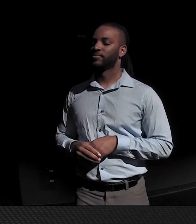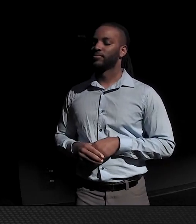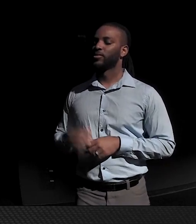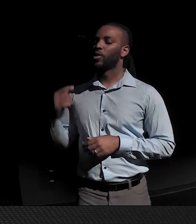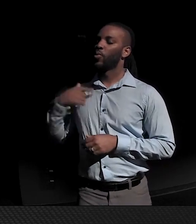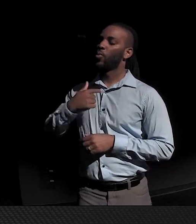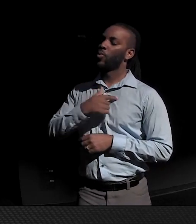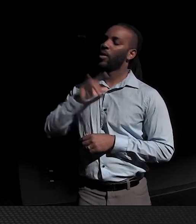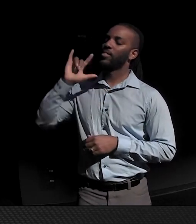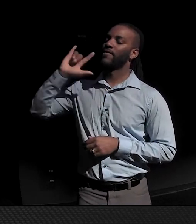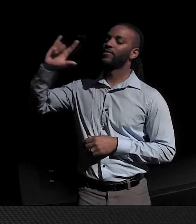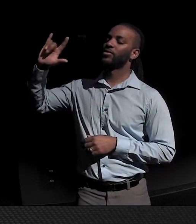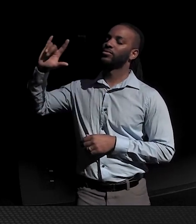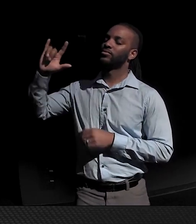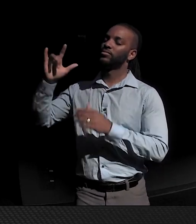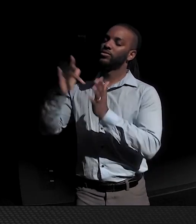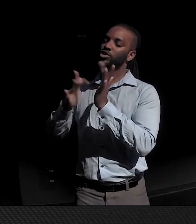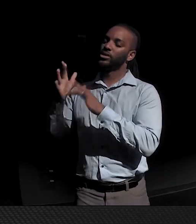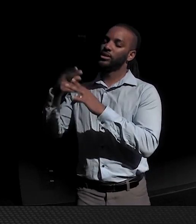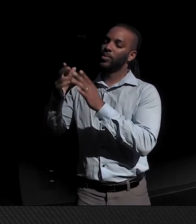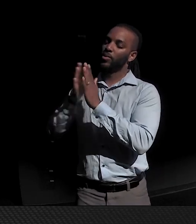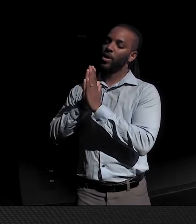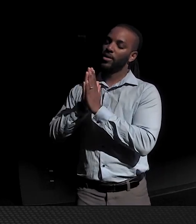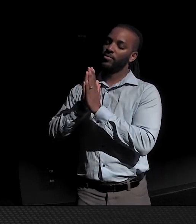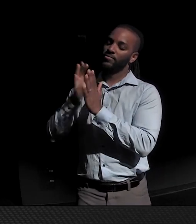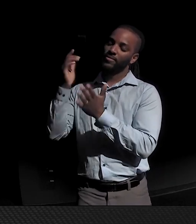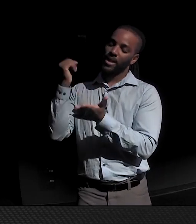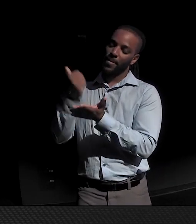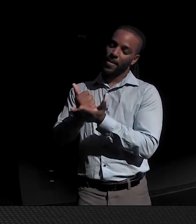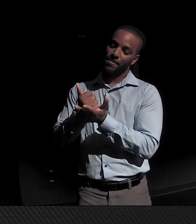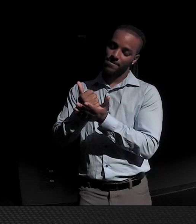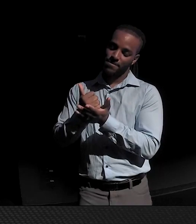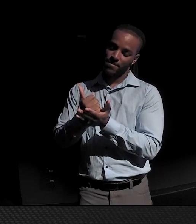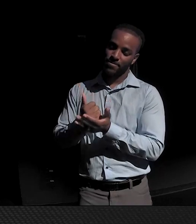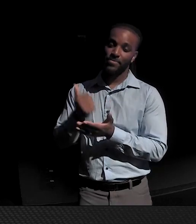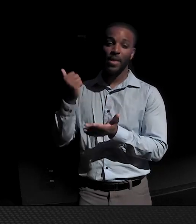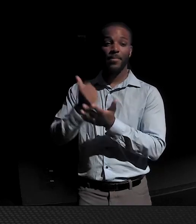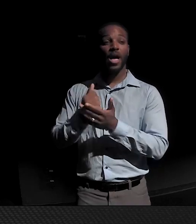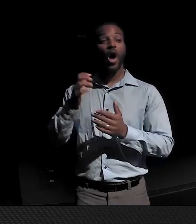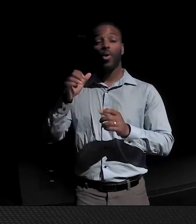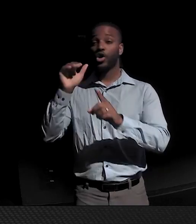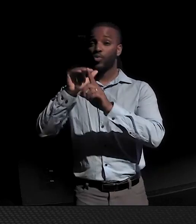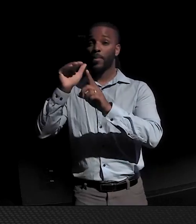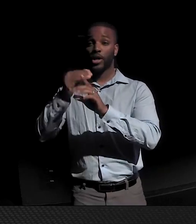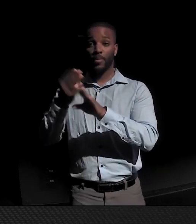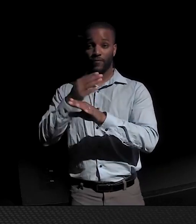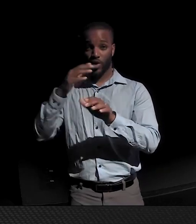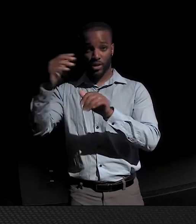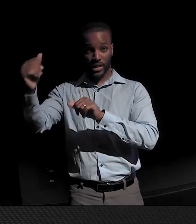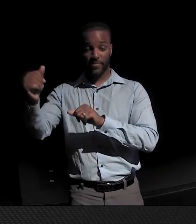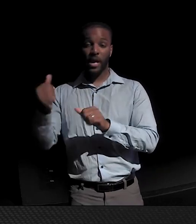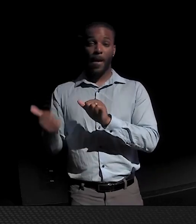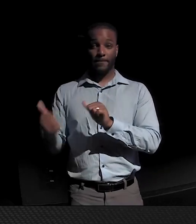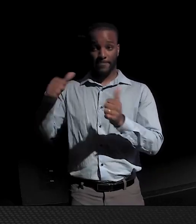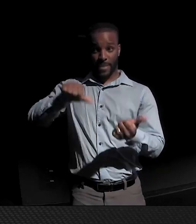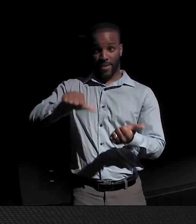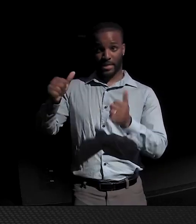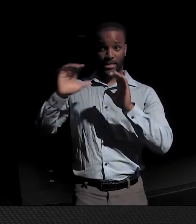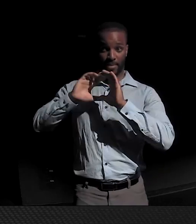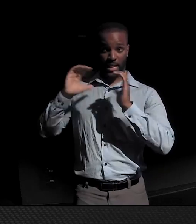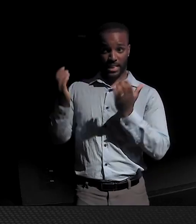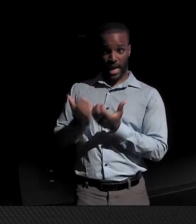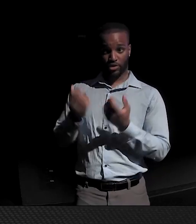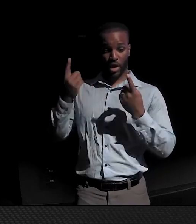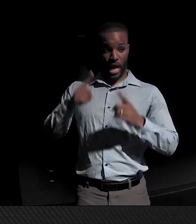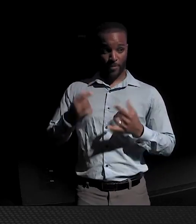And so we love you, Jesus. And it's in your name we pray. Amen. Amen. Hey, I want to remind you before you go, baptism classes are